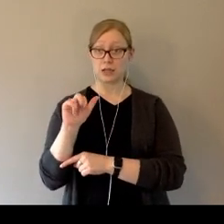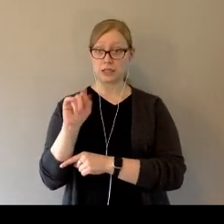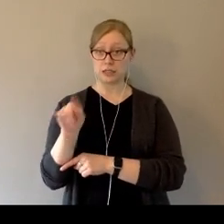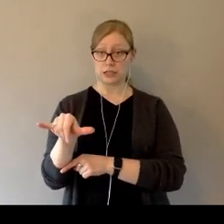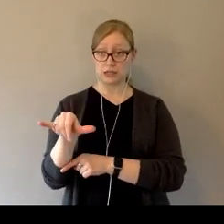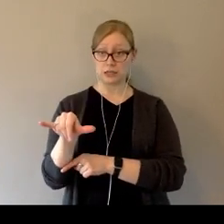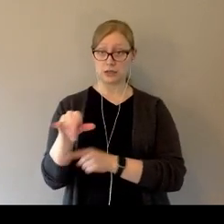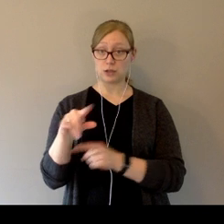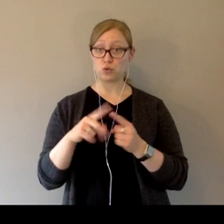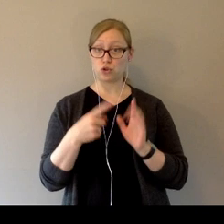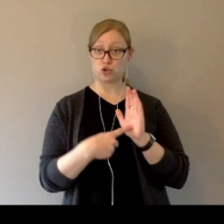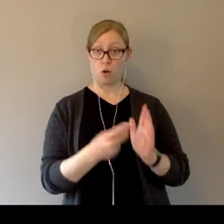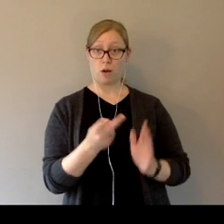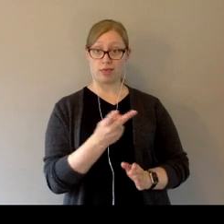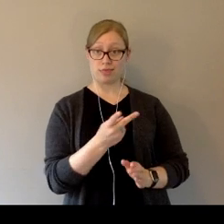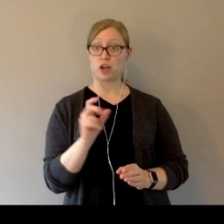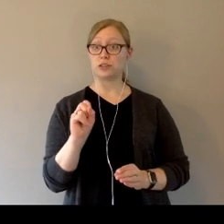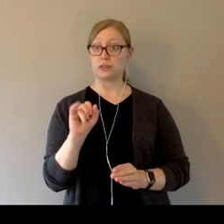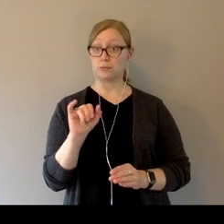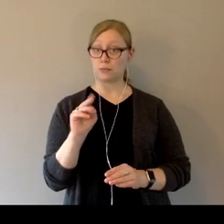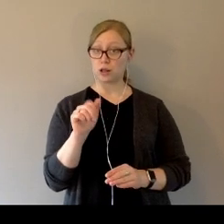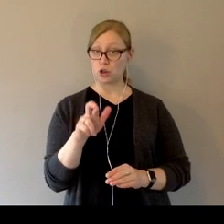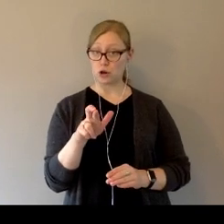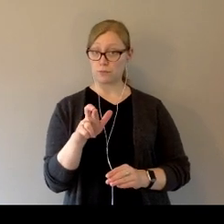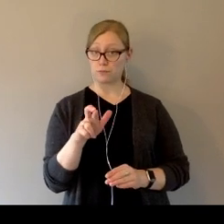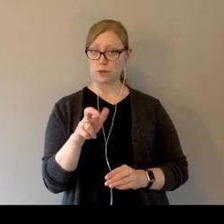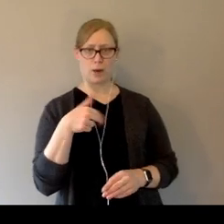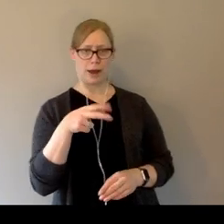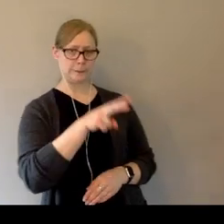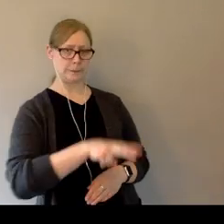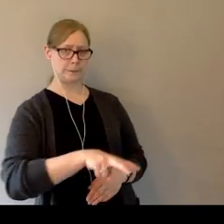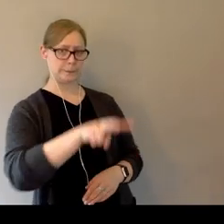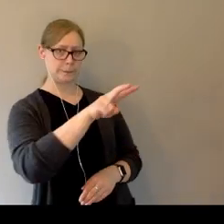these triangles, it appears to me that this,